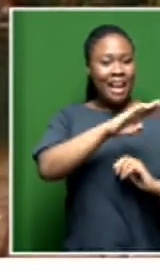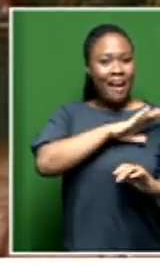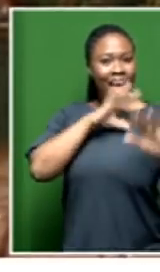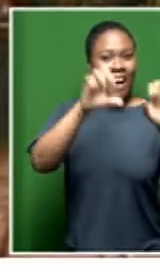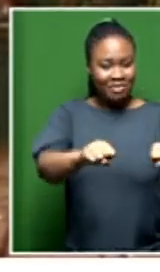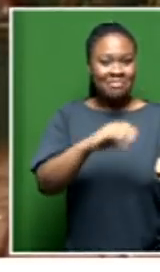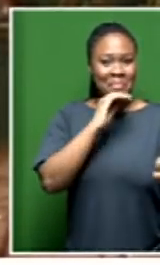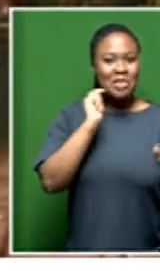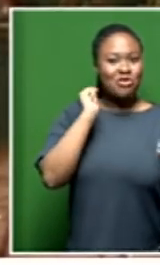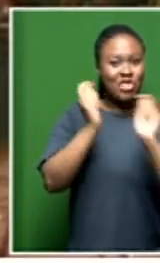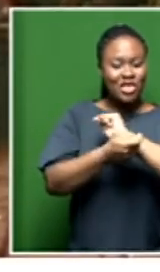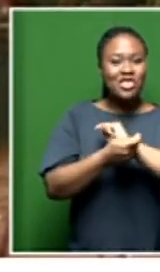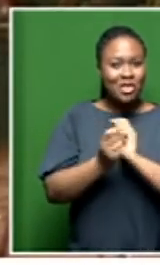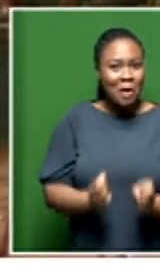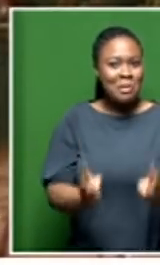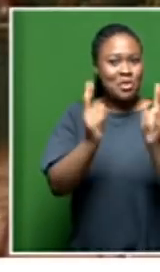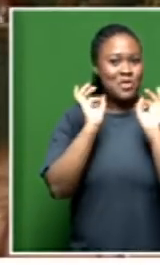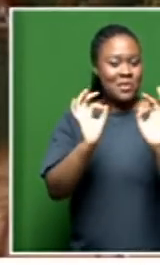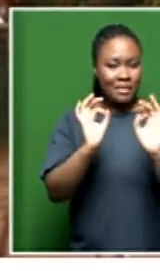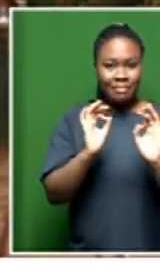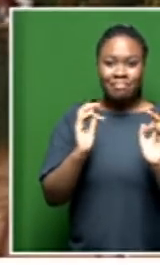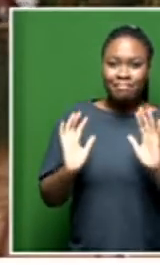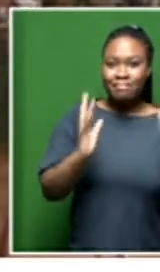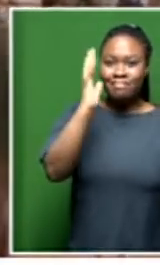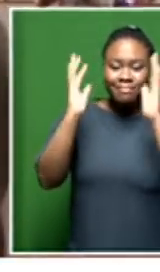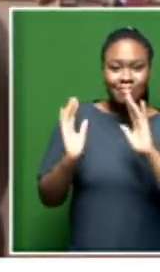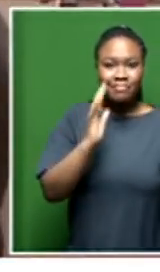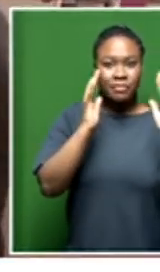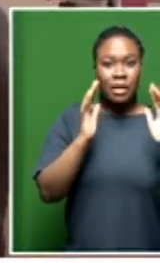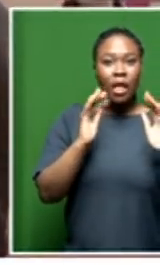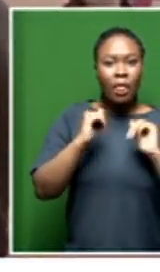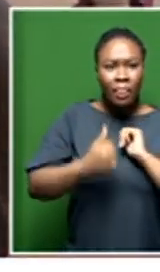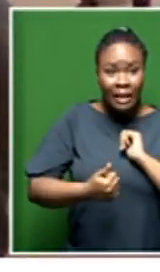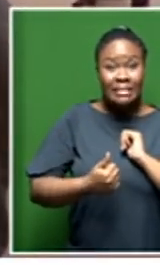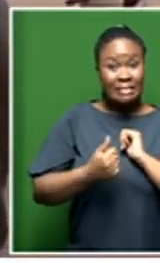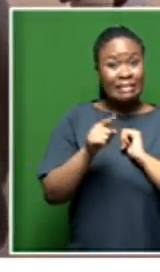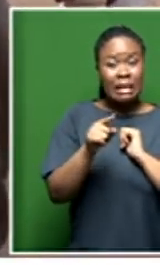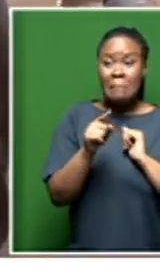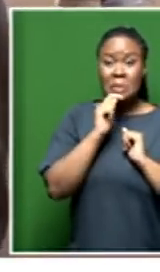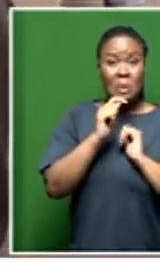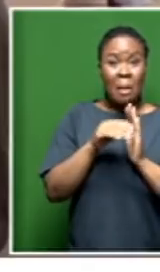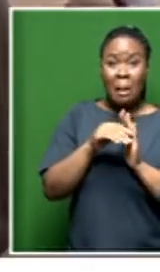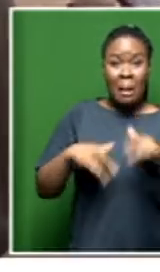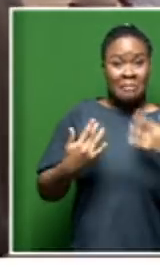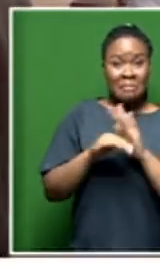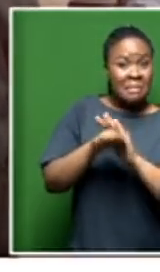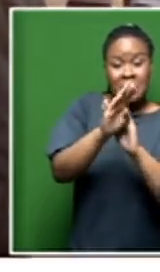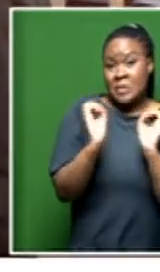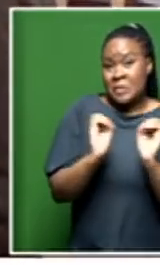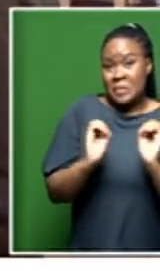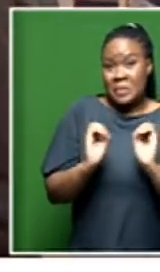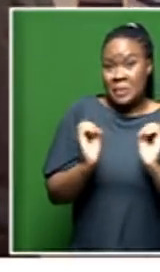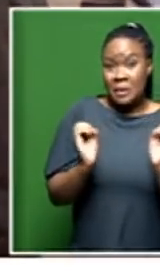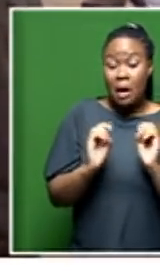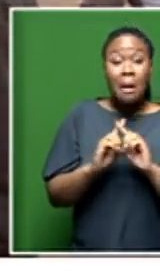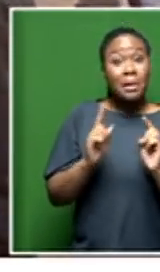no sooner do they celebrate for that change, they find themselves in the same position. Already, yes, we have